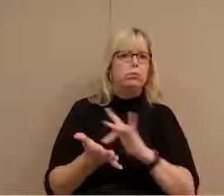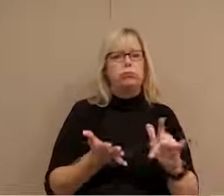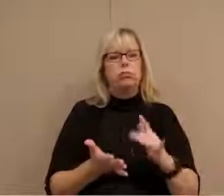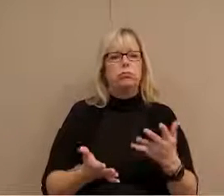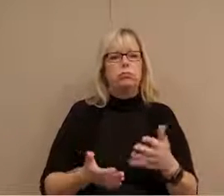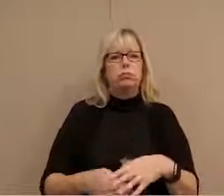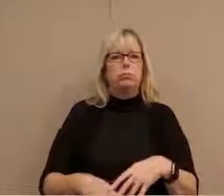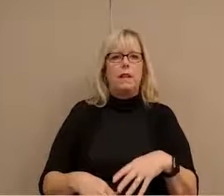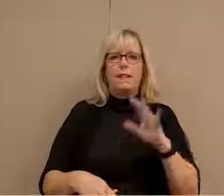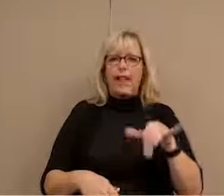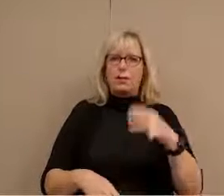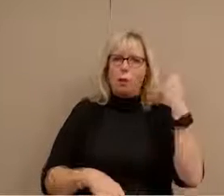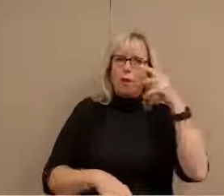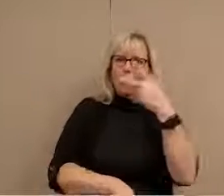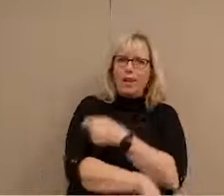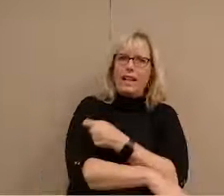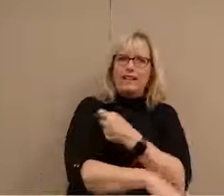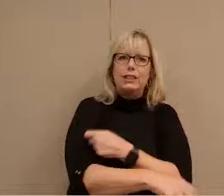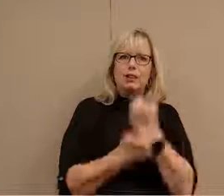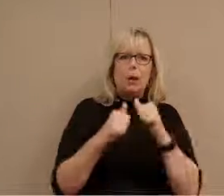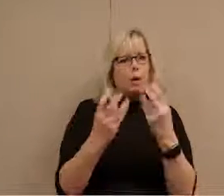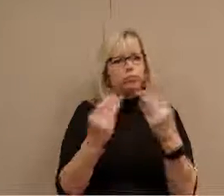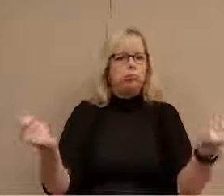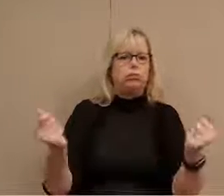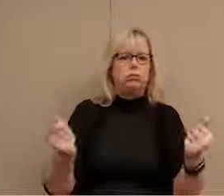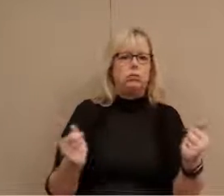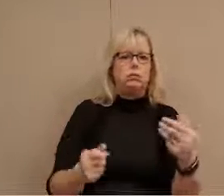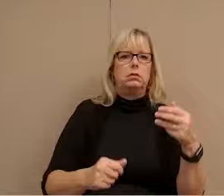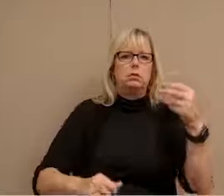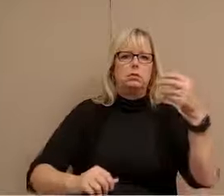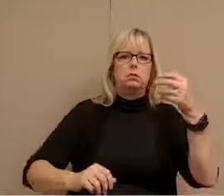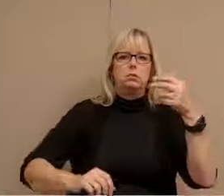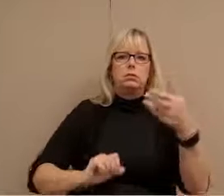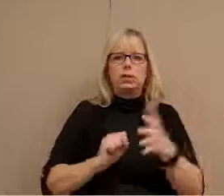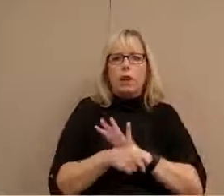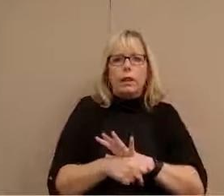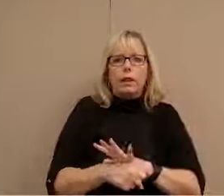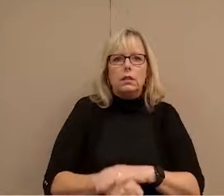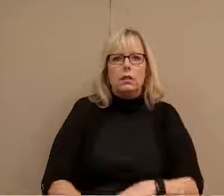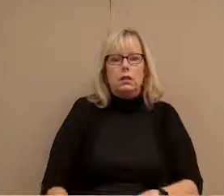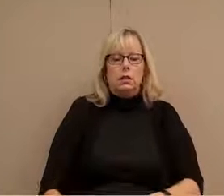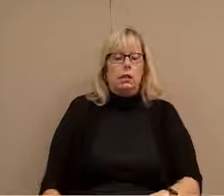is the eradication of this virus. Yep, and we cannot,